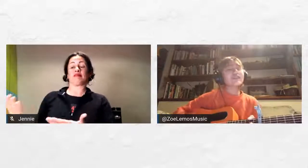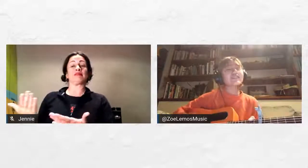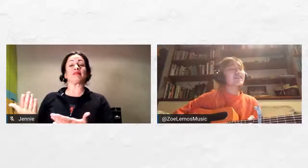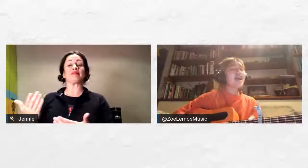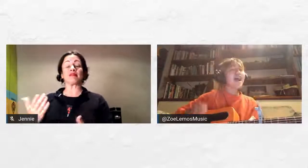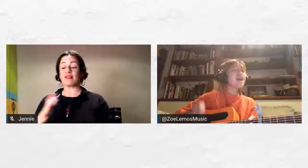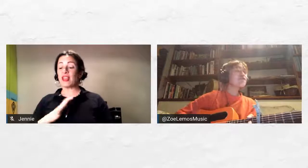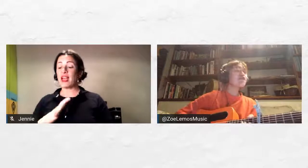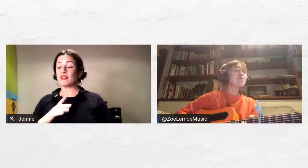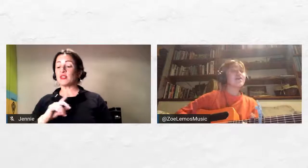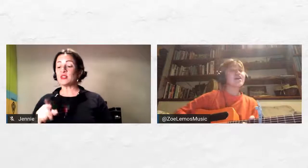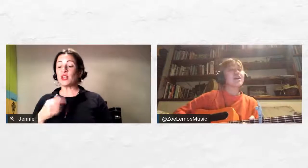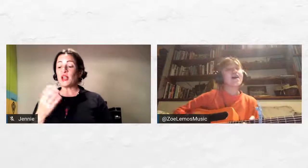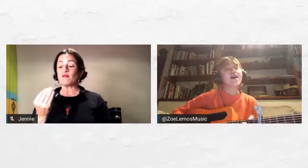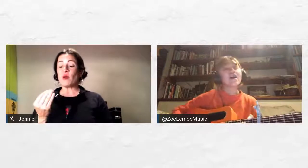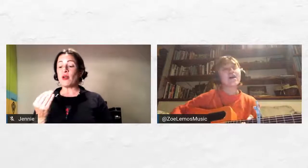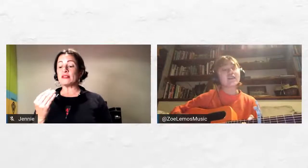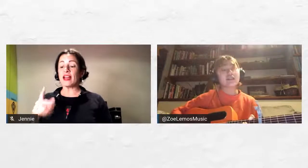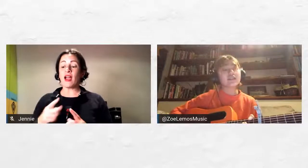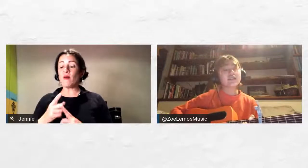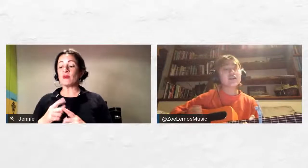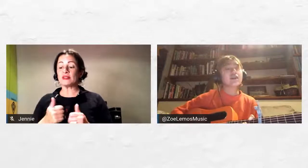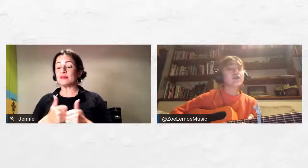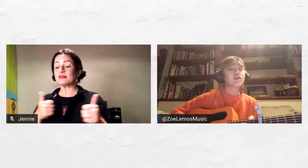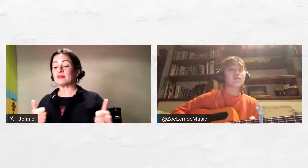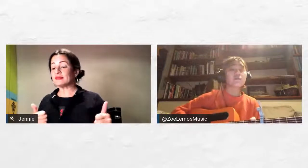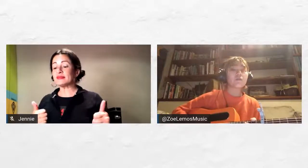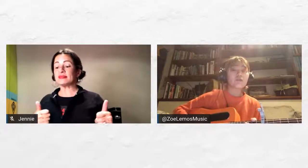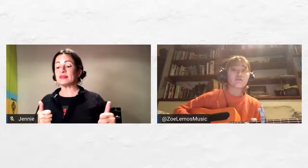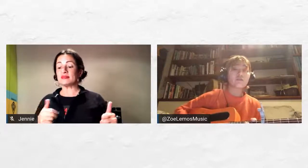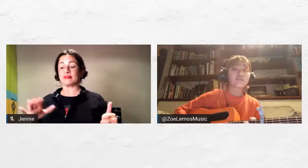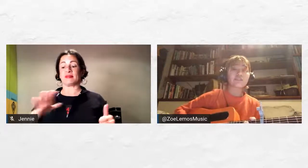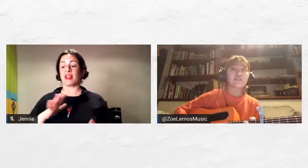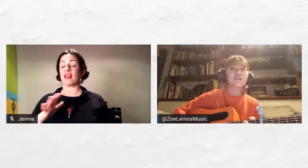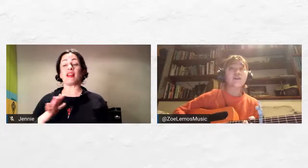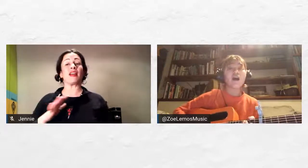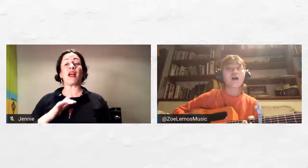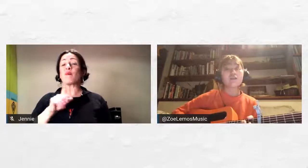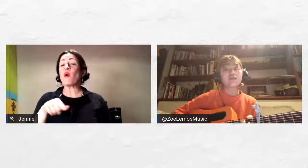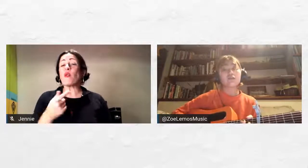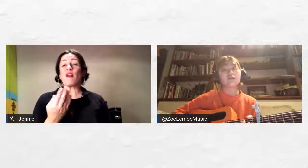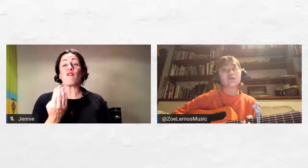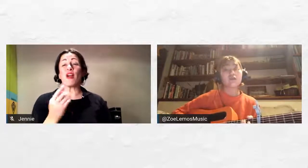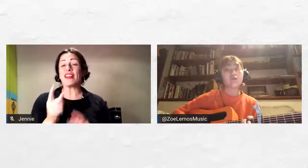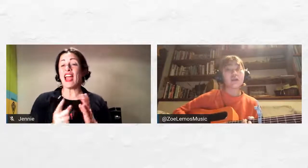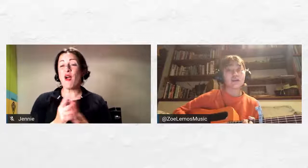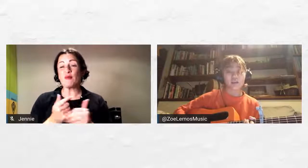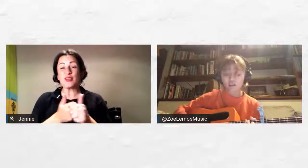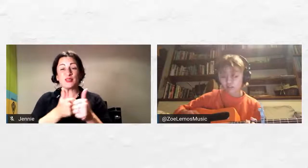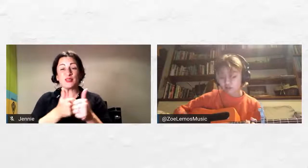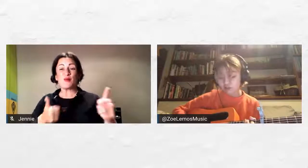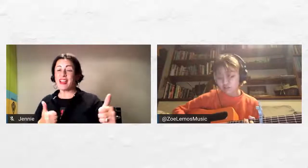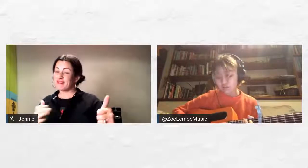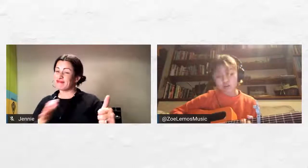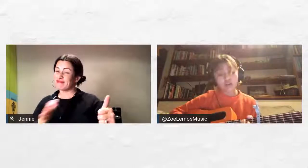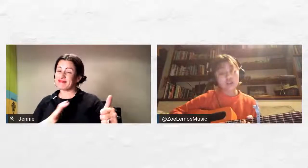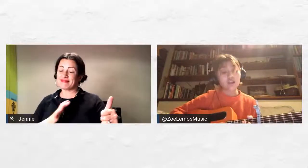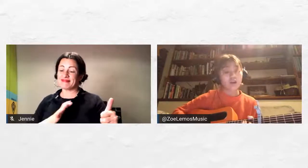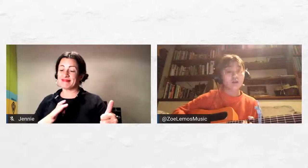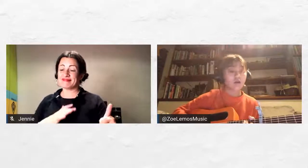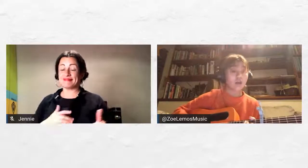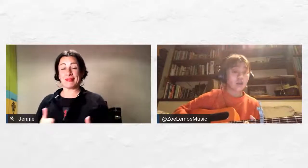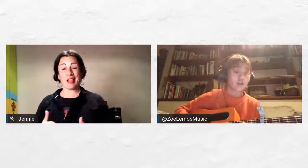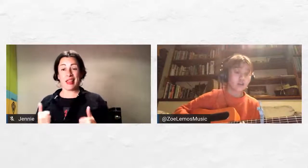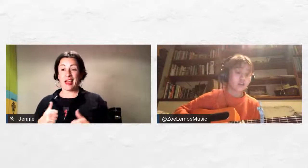If you can save me in Tennessee, I'm only 14 hours away. Life's funny